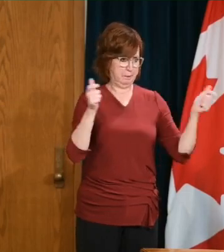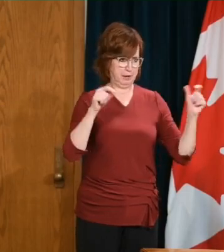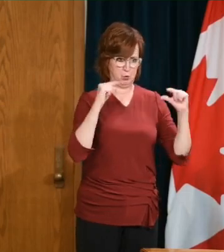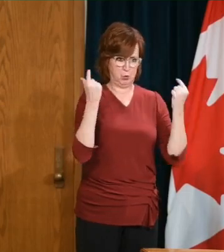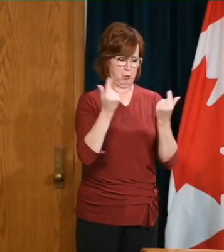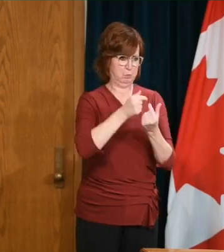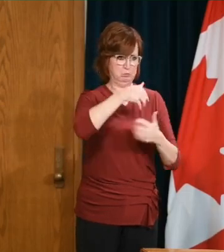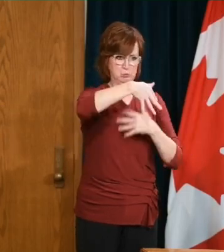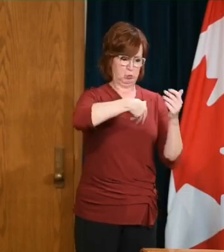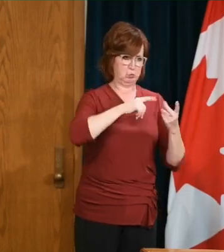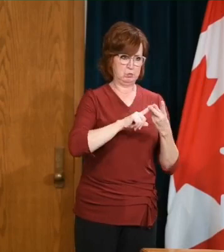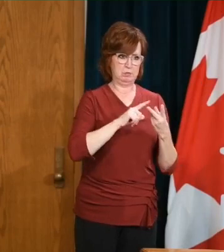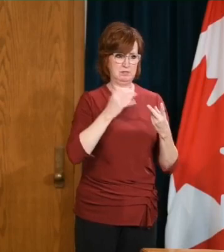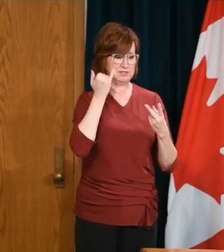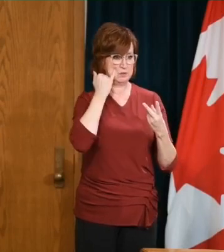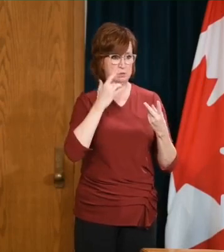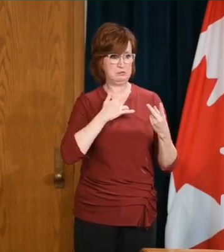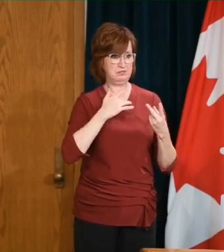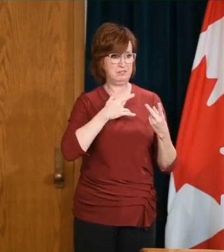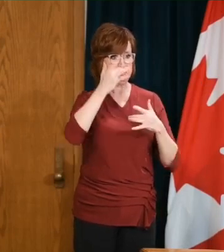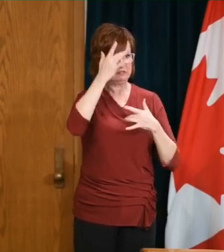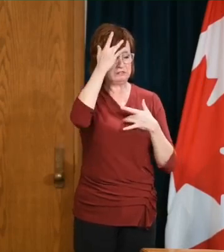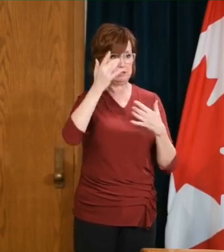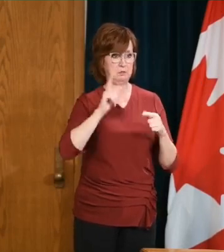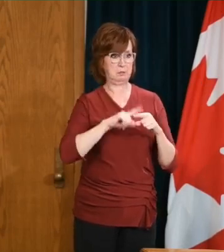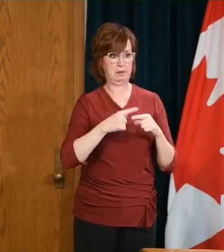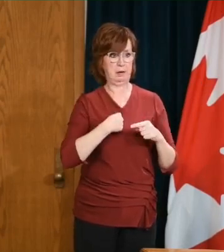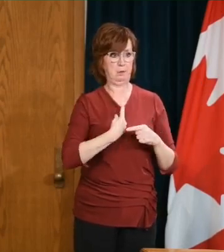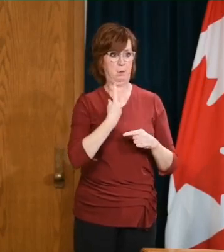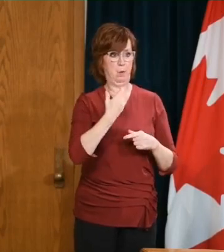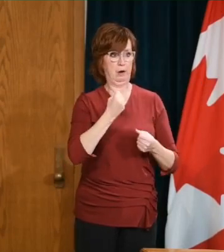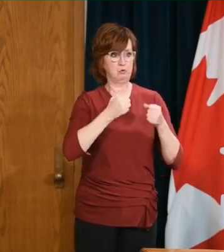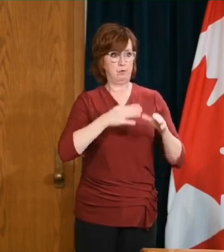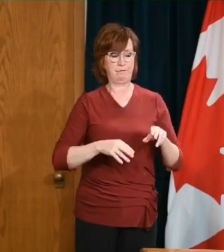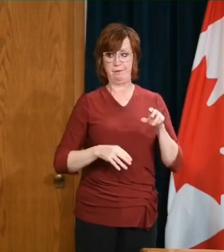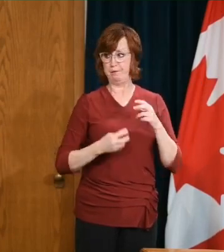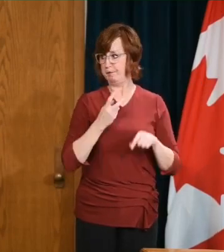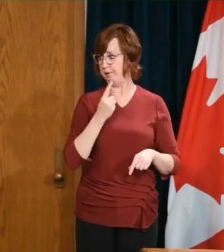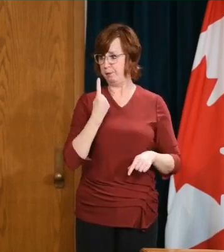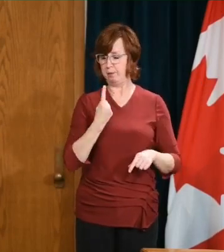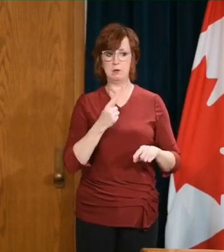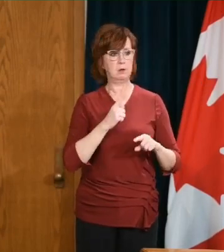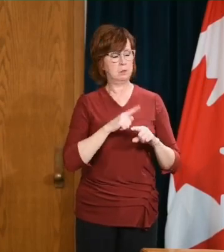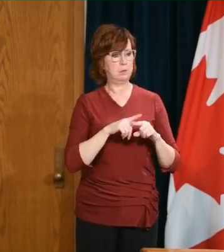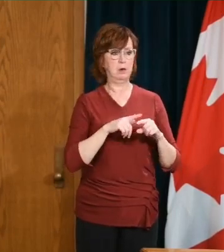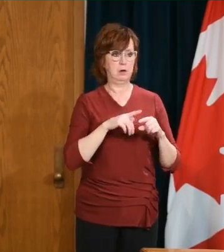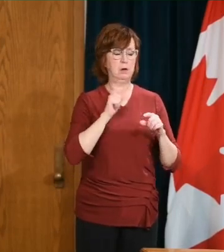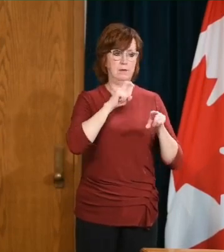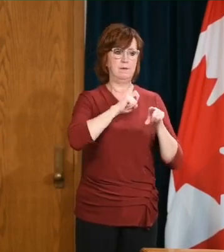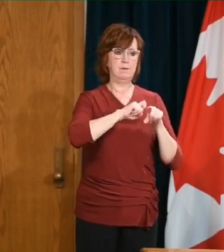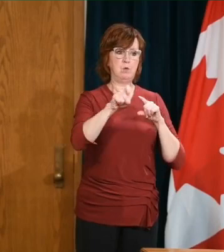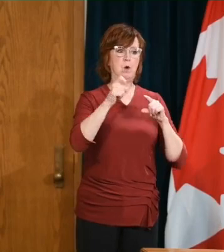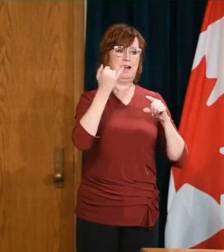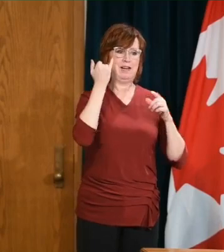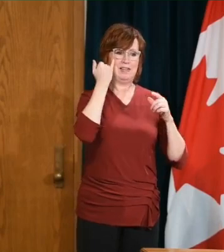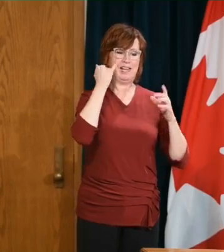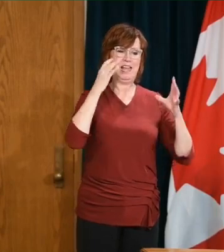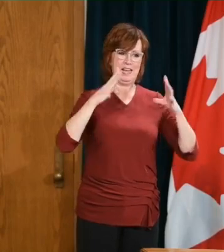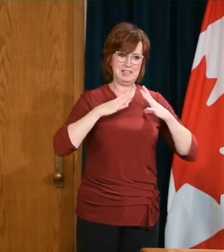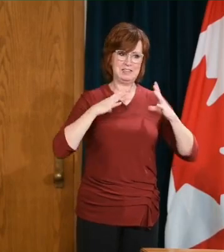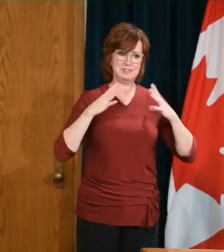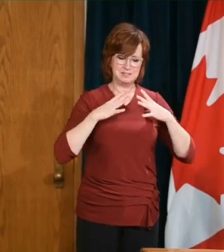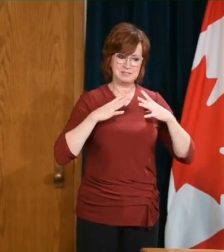yourself immediately and inform your employer if you become symptomatic. So the same principles that apply to long-term care